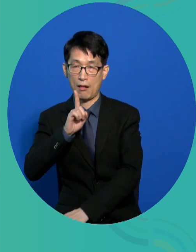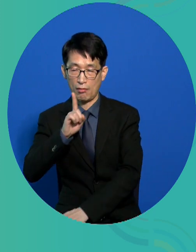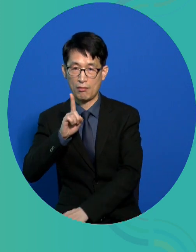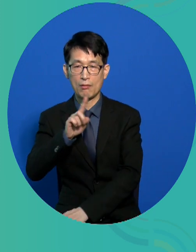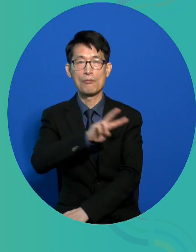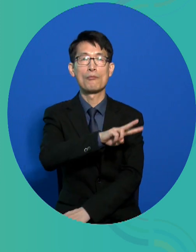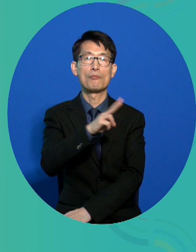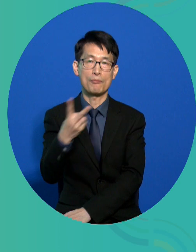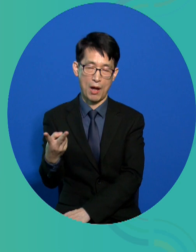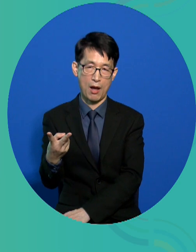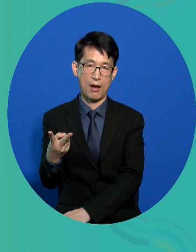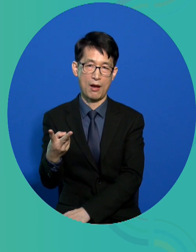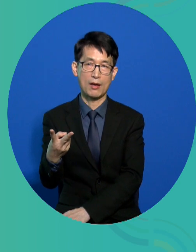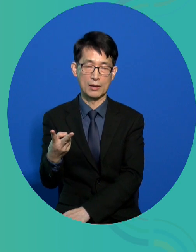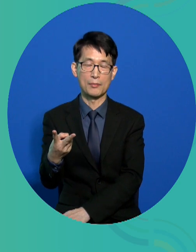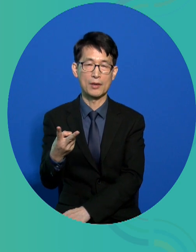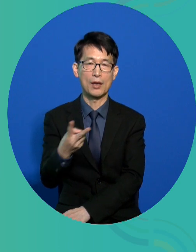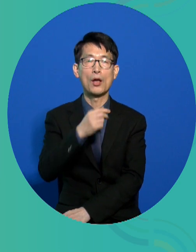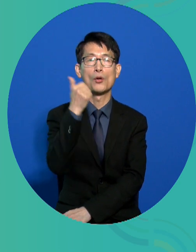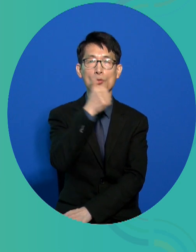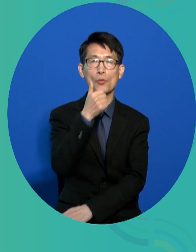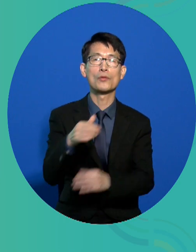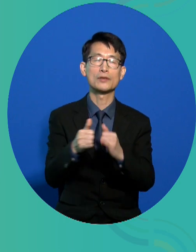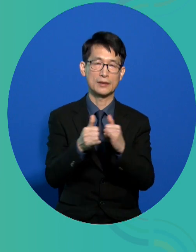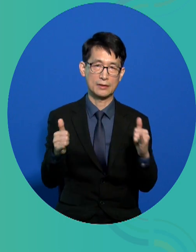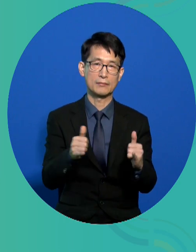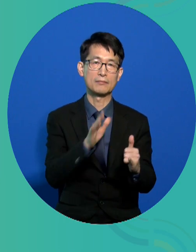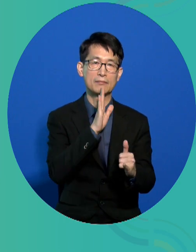Korean. So although they do not shift